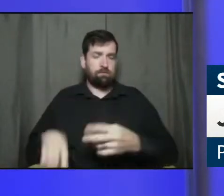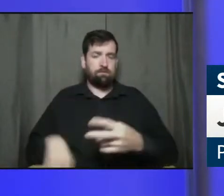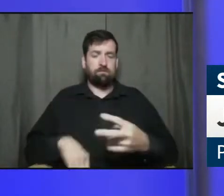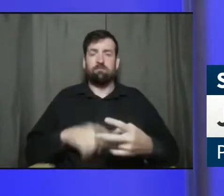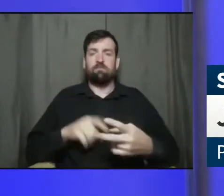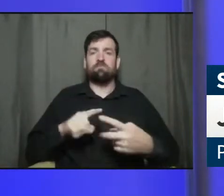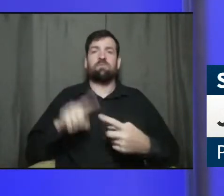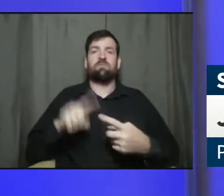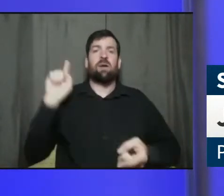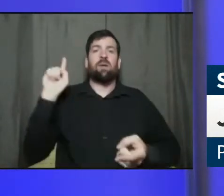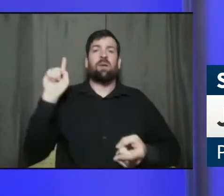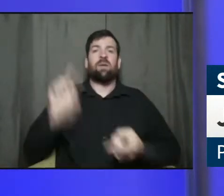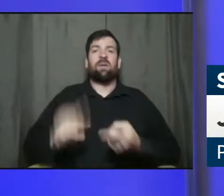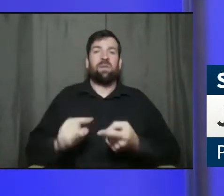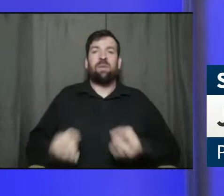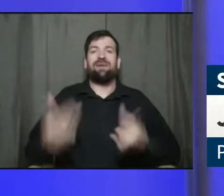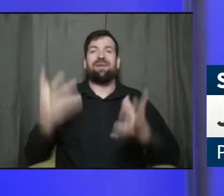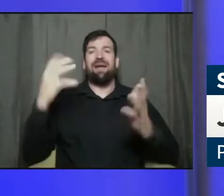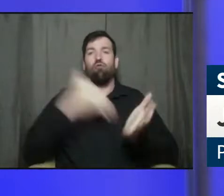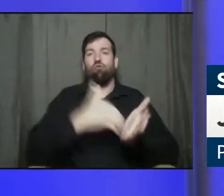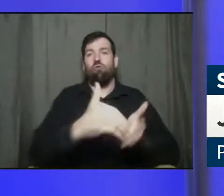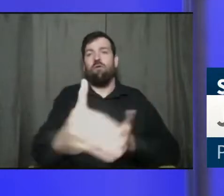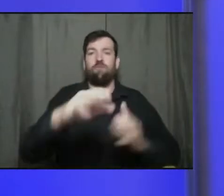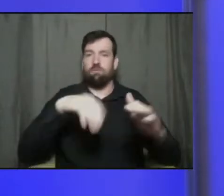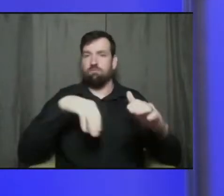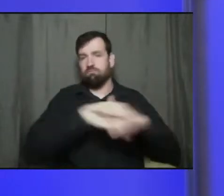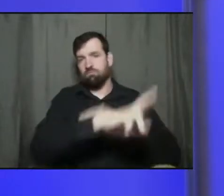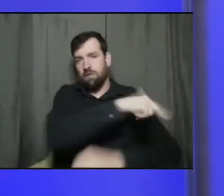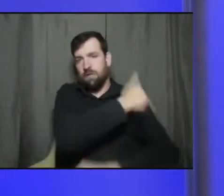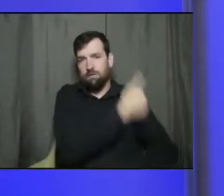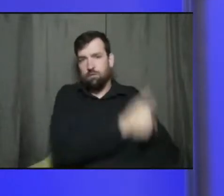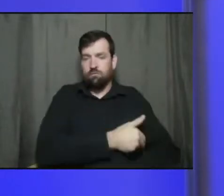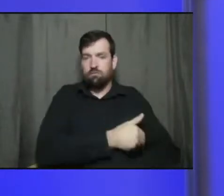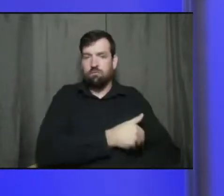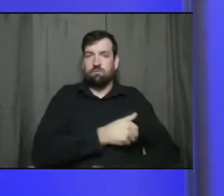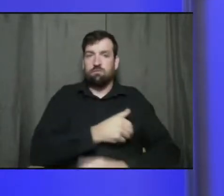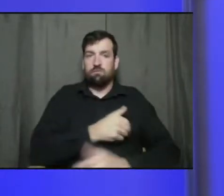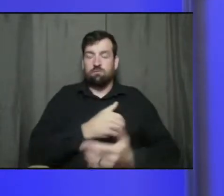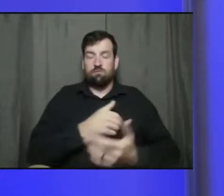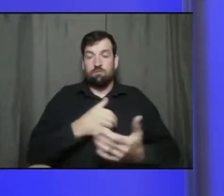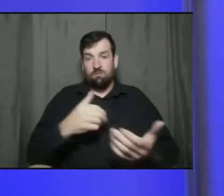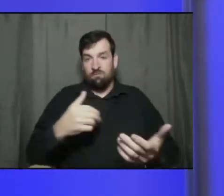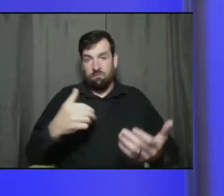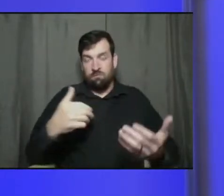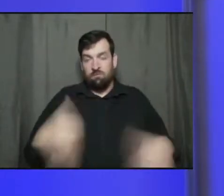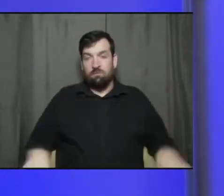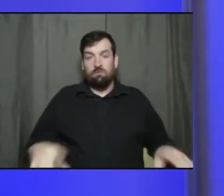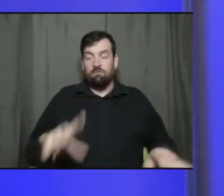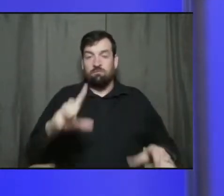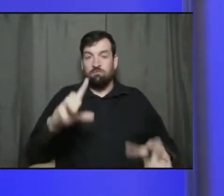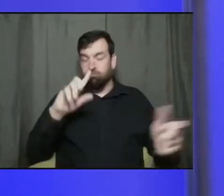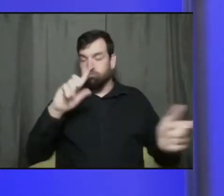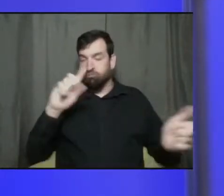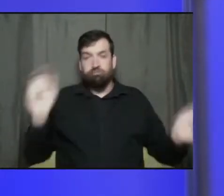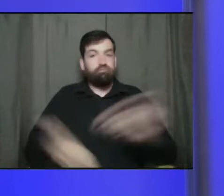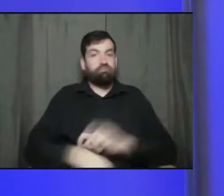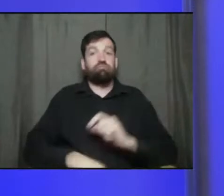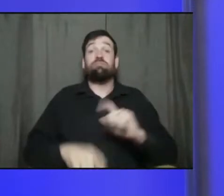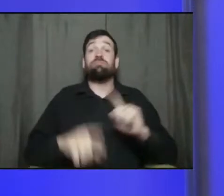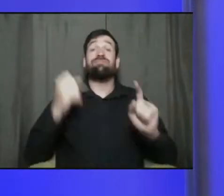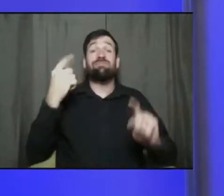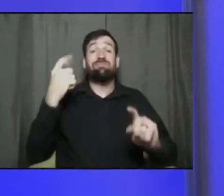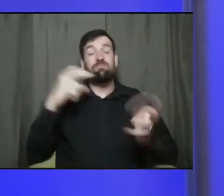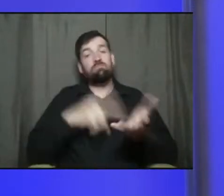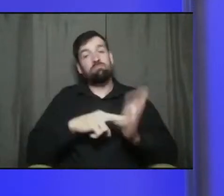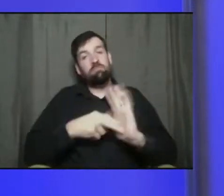of hospitalizations. So the coordination of hospital admissions has dramatically decreased. On the flip side, that means we're managing things